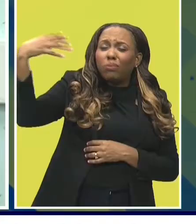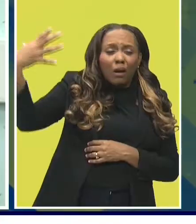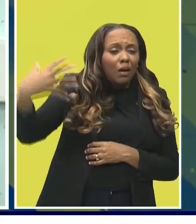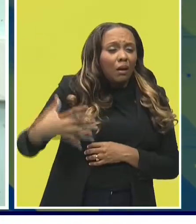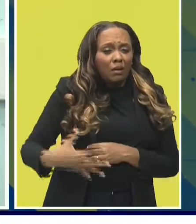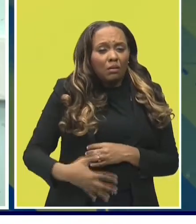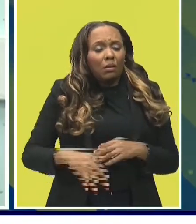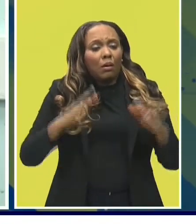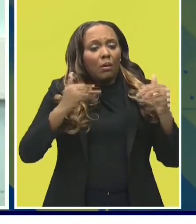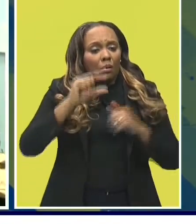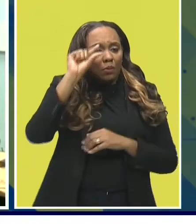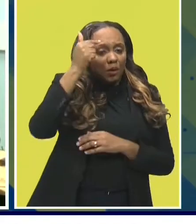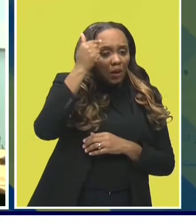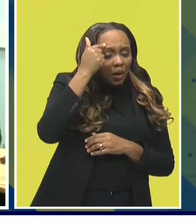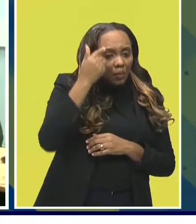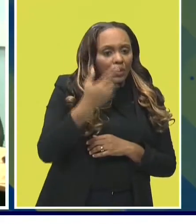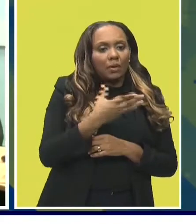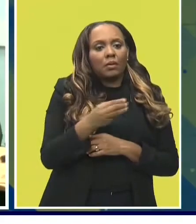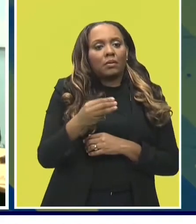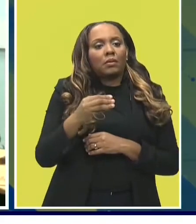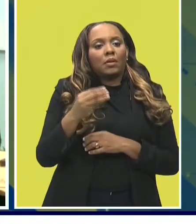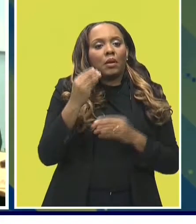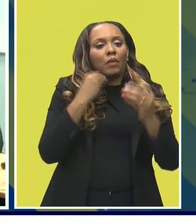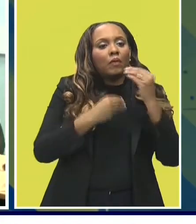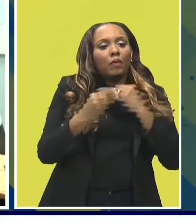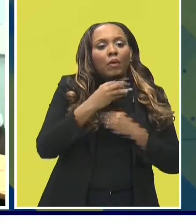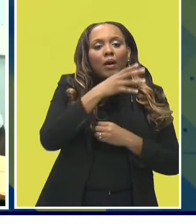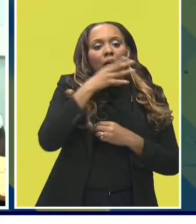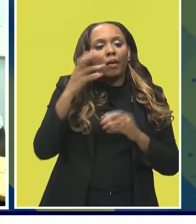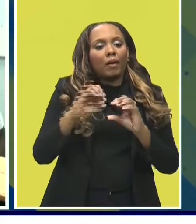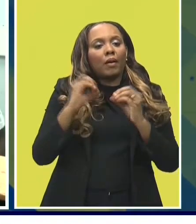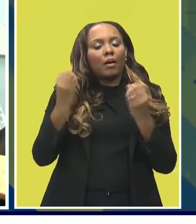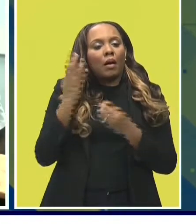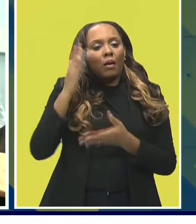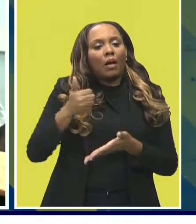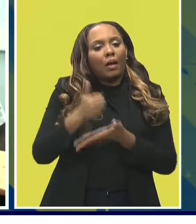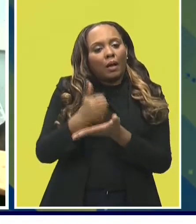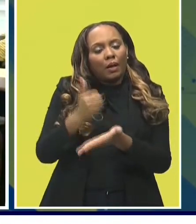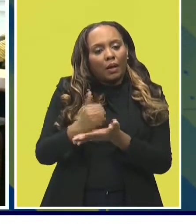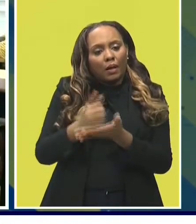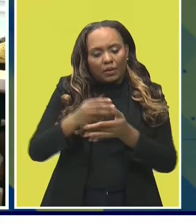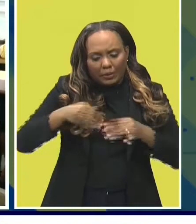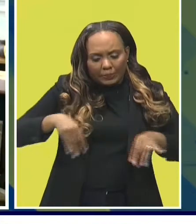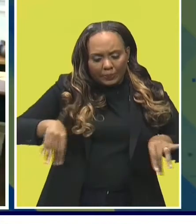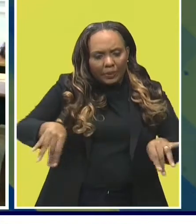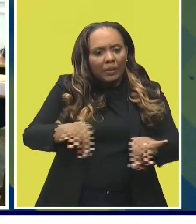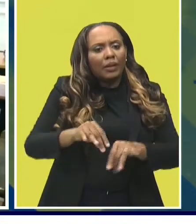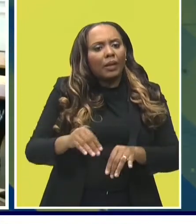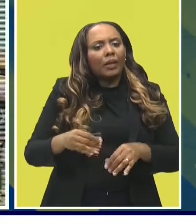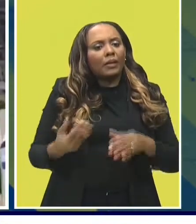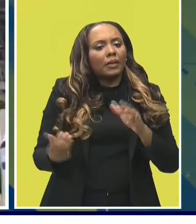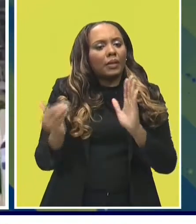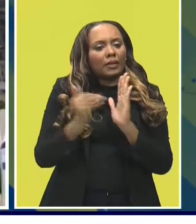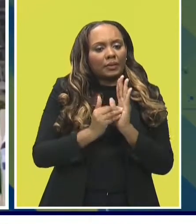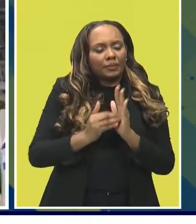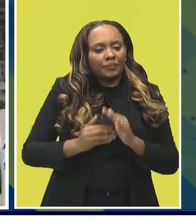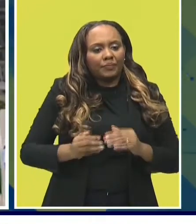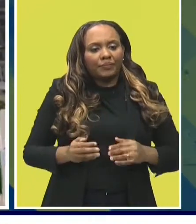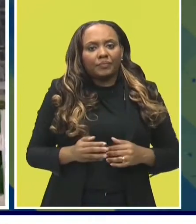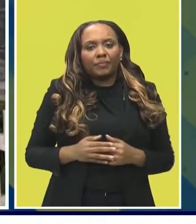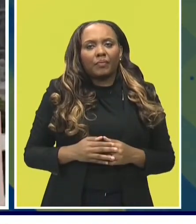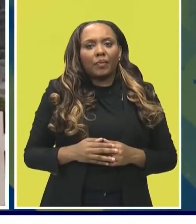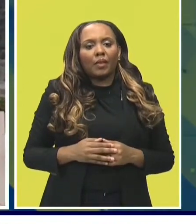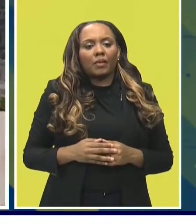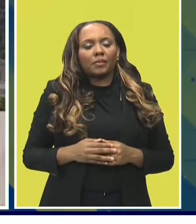other entities like the Food and Agriculture Organization will provide assistance with replanting. Actually, our first set of